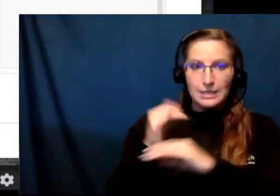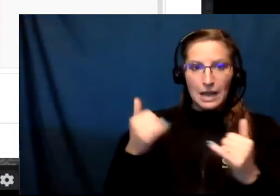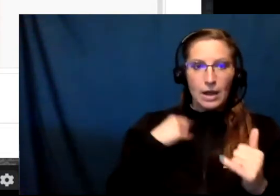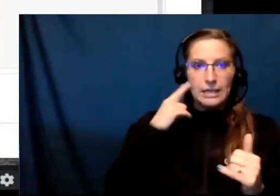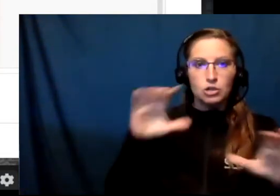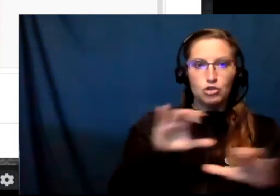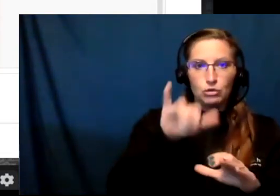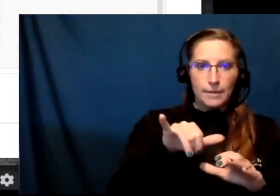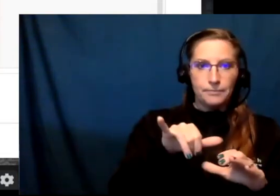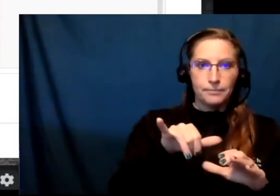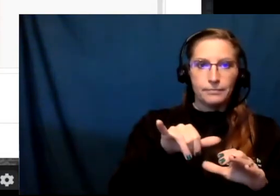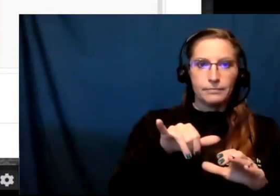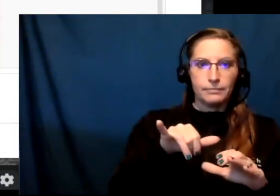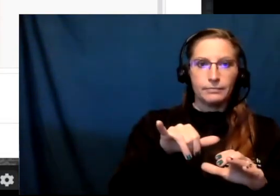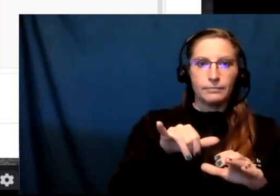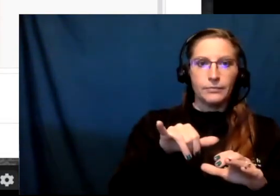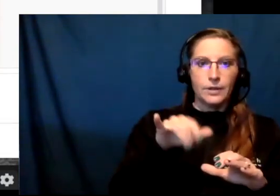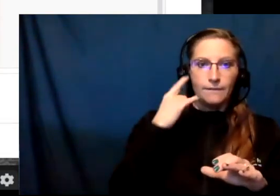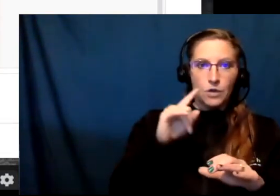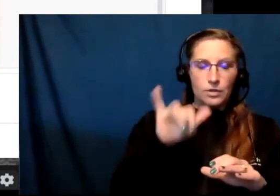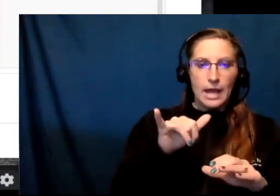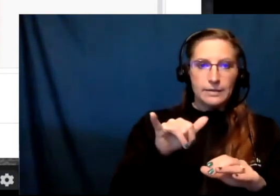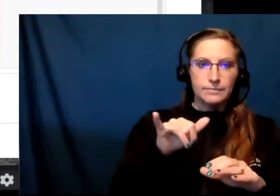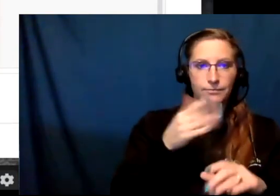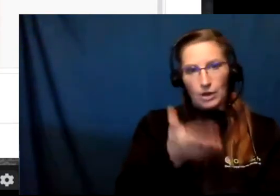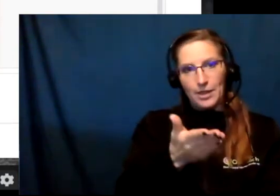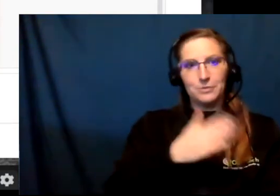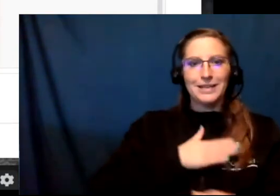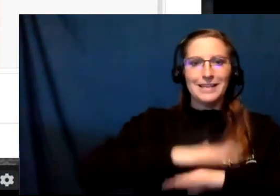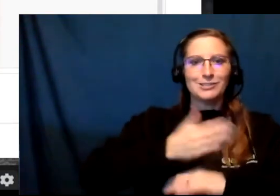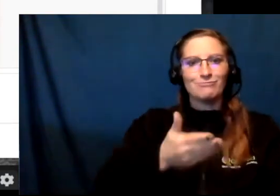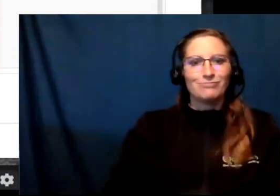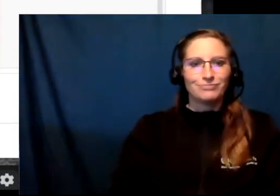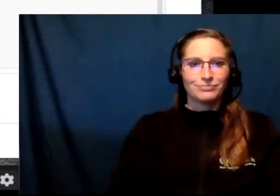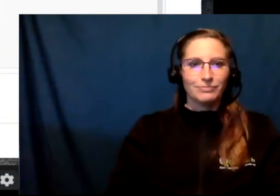do a search to find what, and there's my desk.